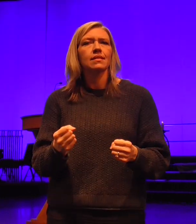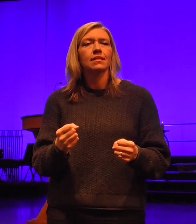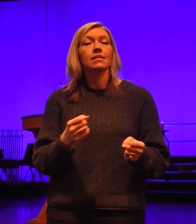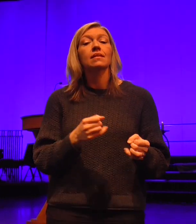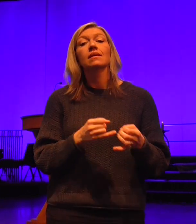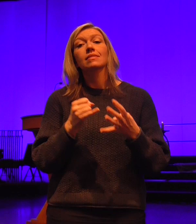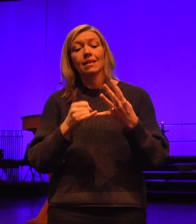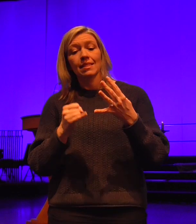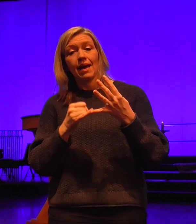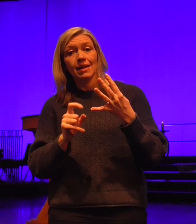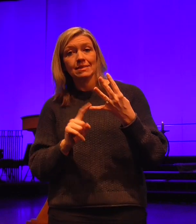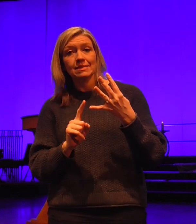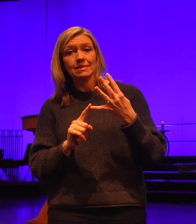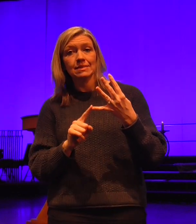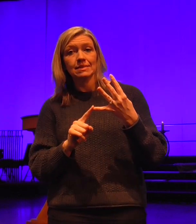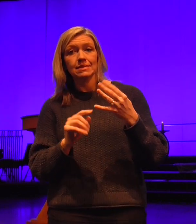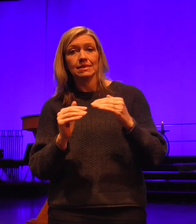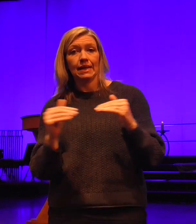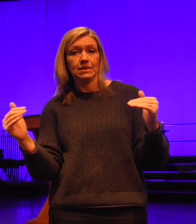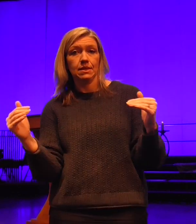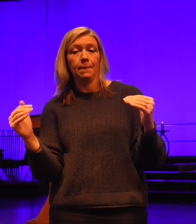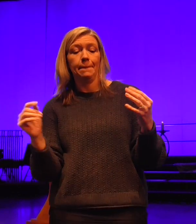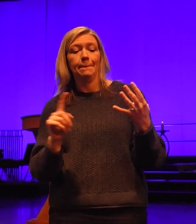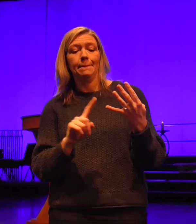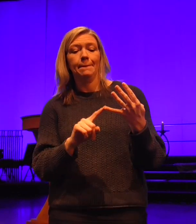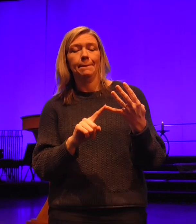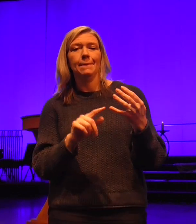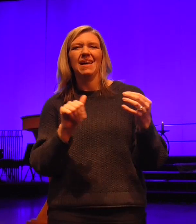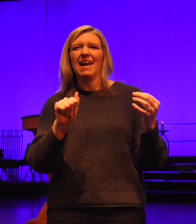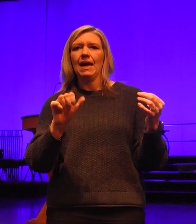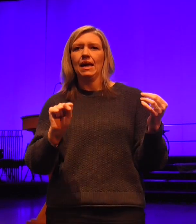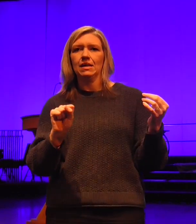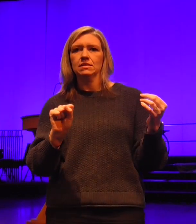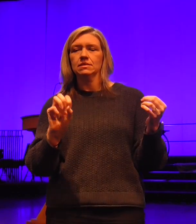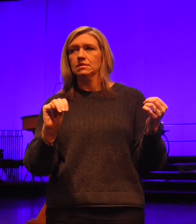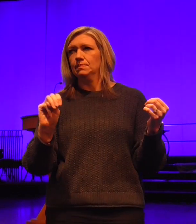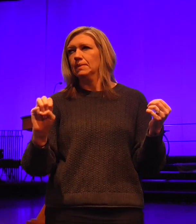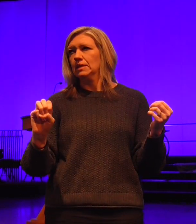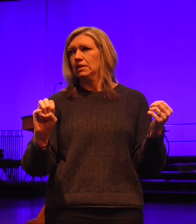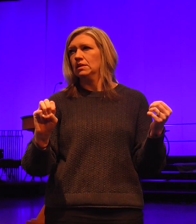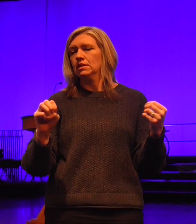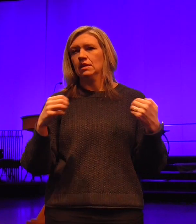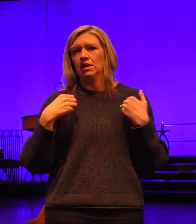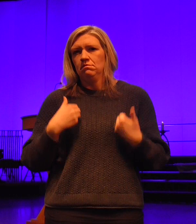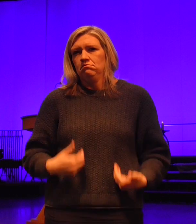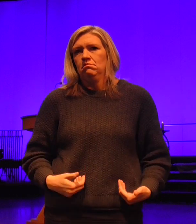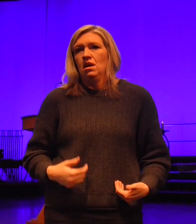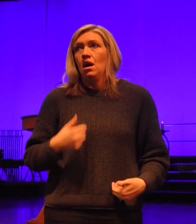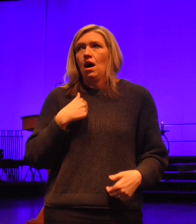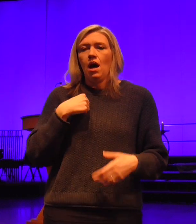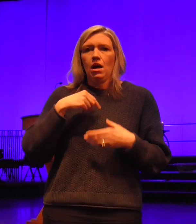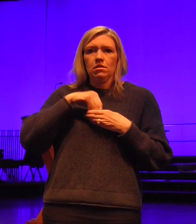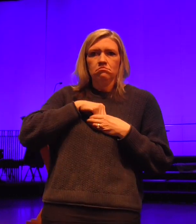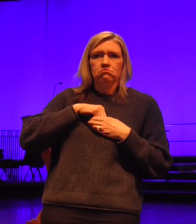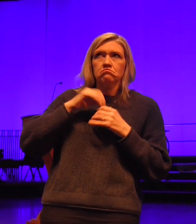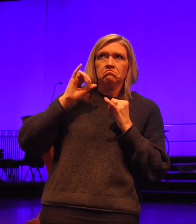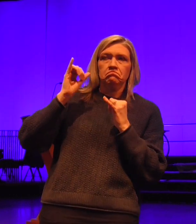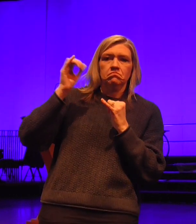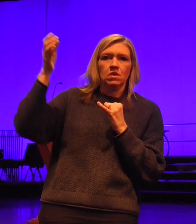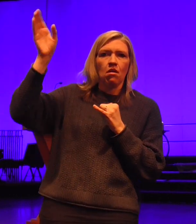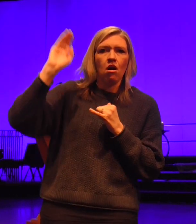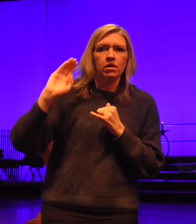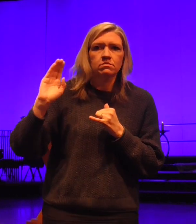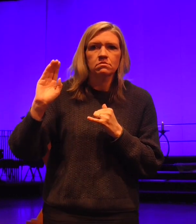last kingdom is the kingdom of as me. I am that which God is. This